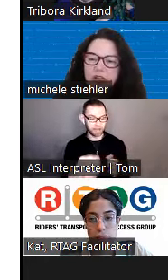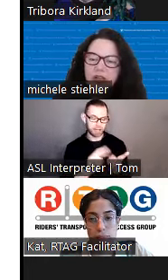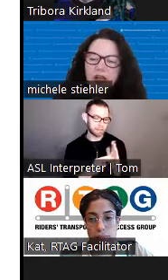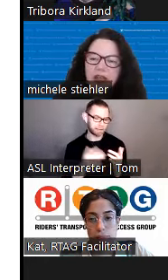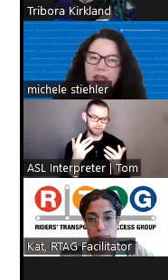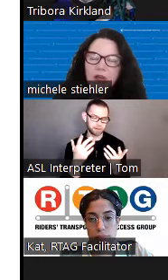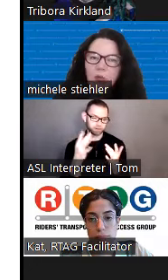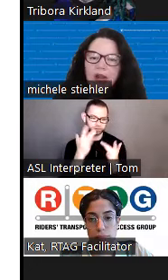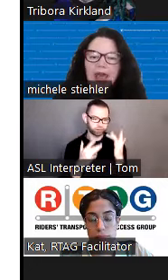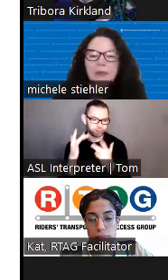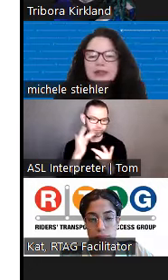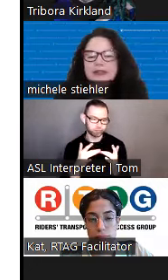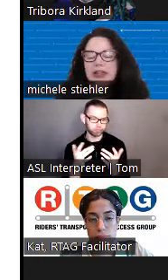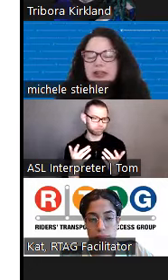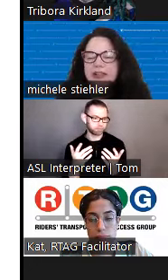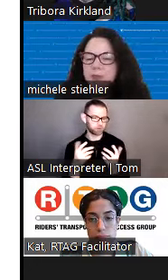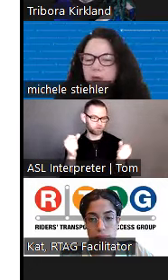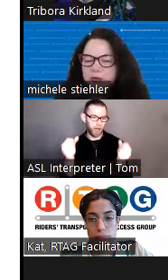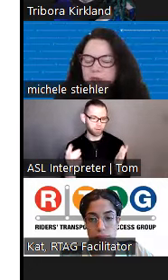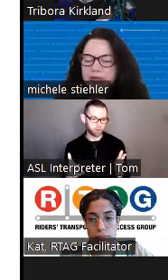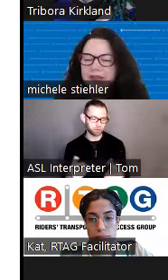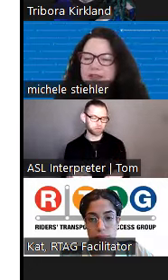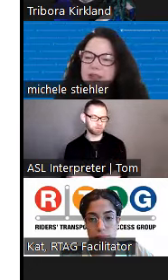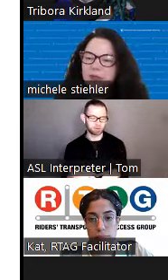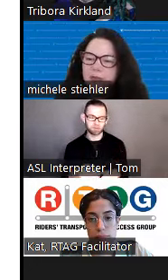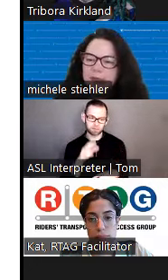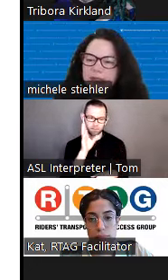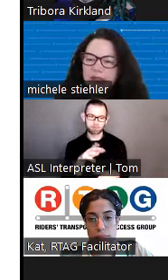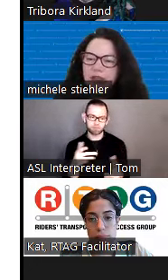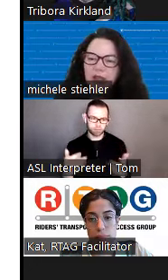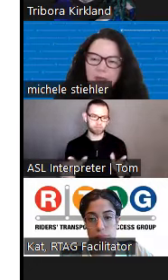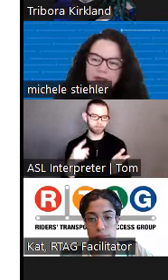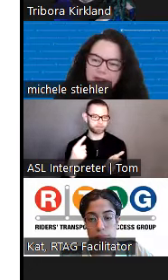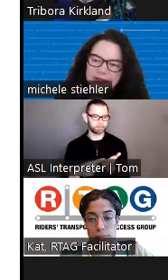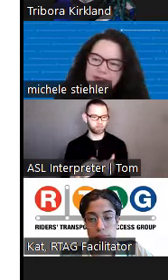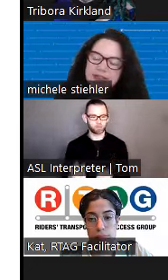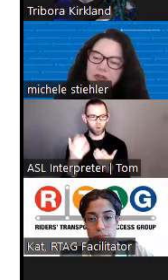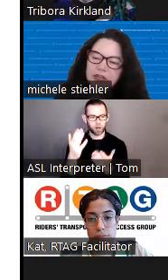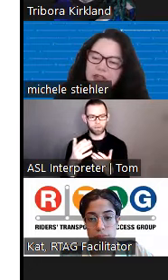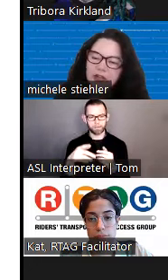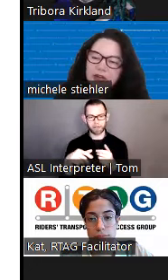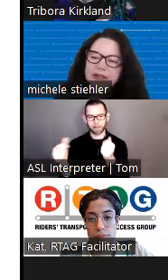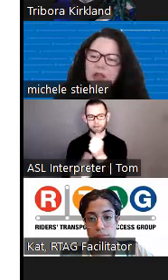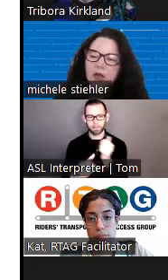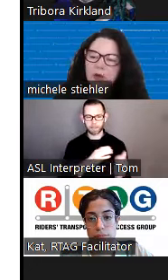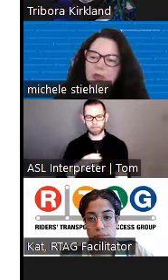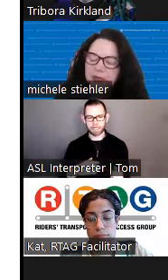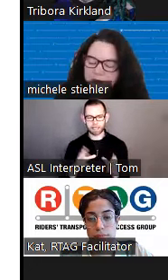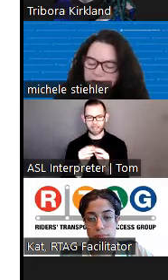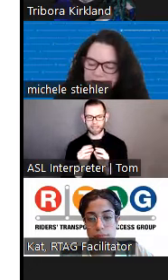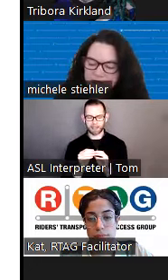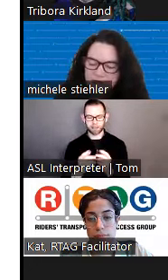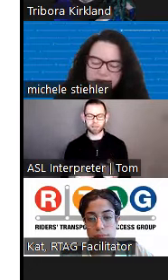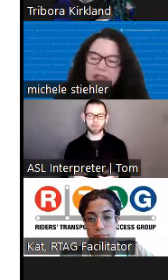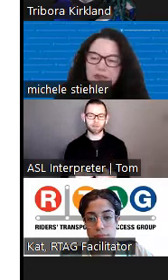shortage. And what happens, and I spoke to it at the subcommittee meeting, but not necessarily here, is when we build